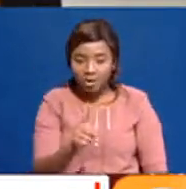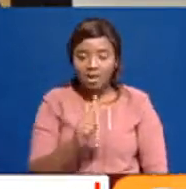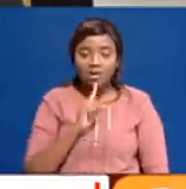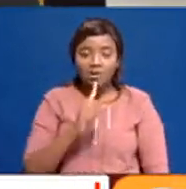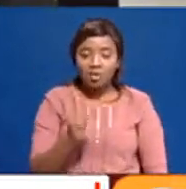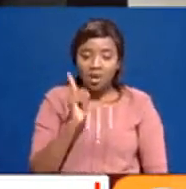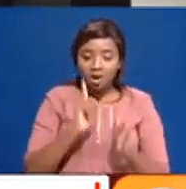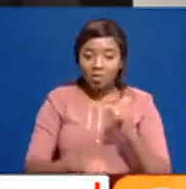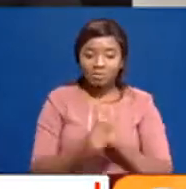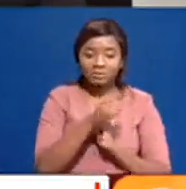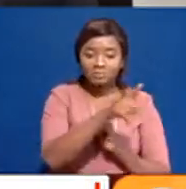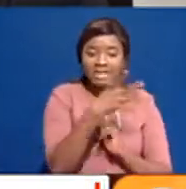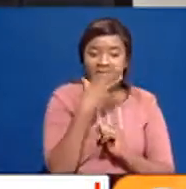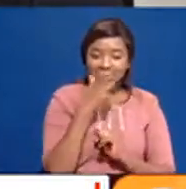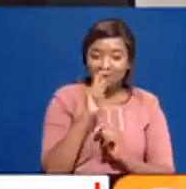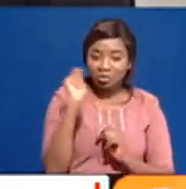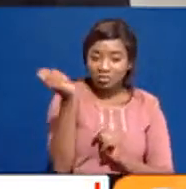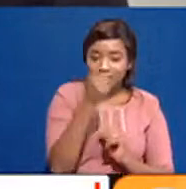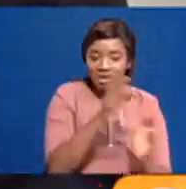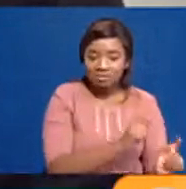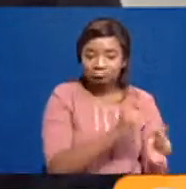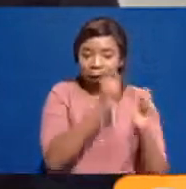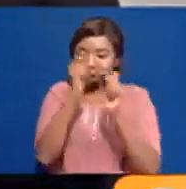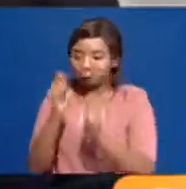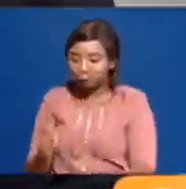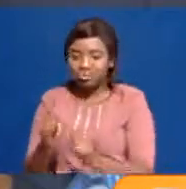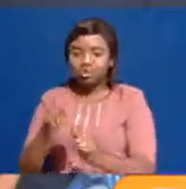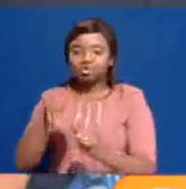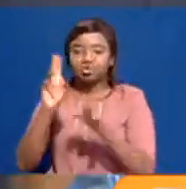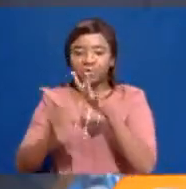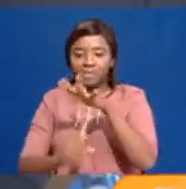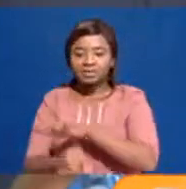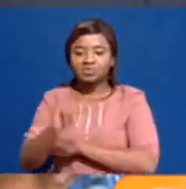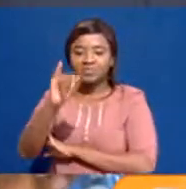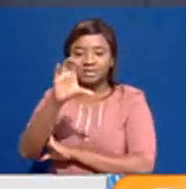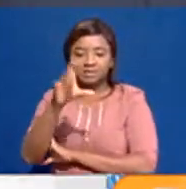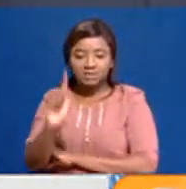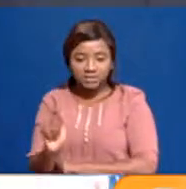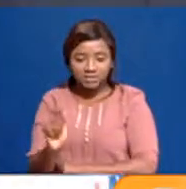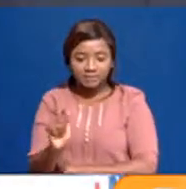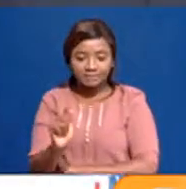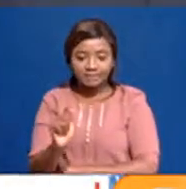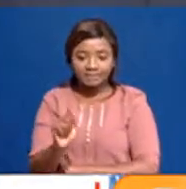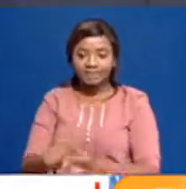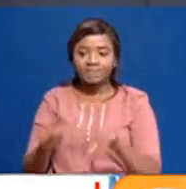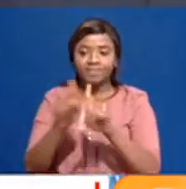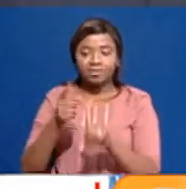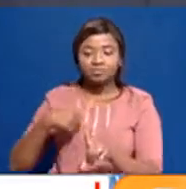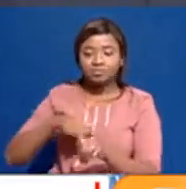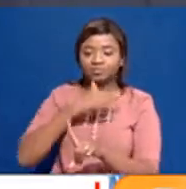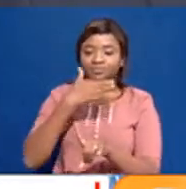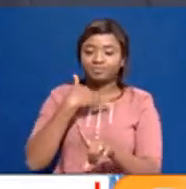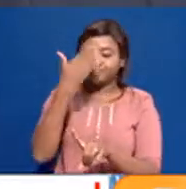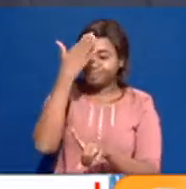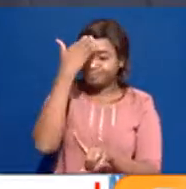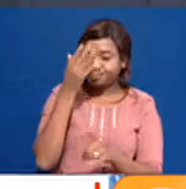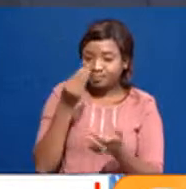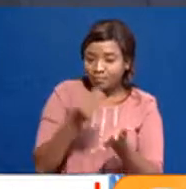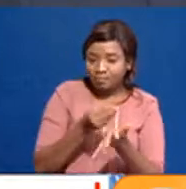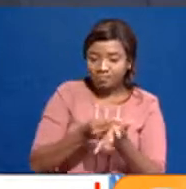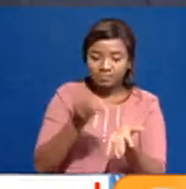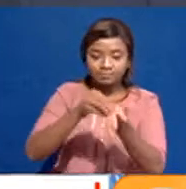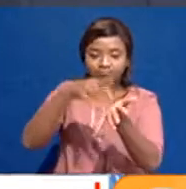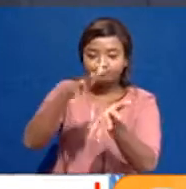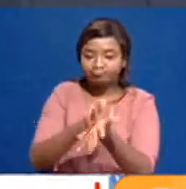transfer Telkom Kenya to the Ministry of ICT Authority. We need to see and to know where the money was deposited